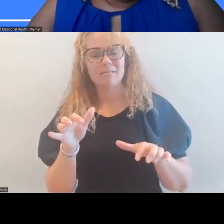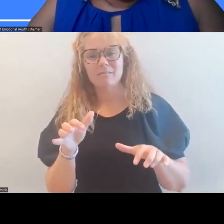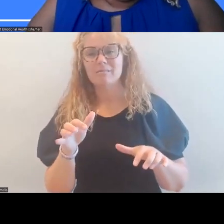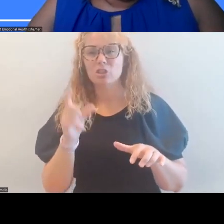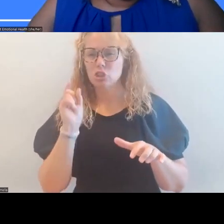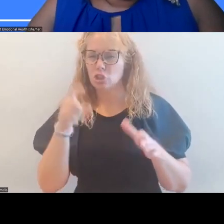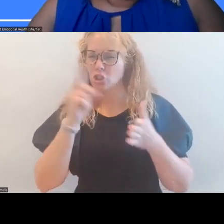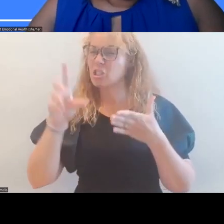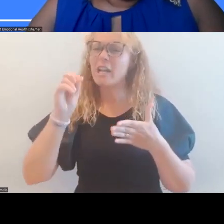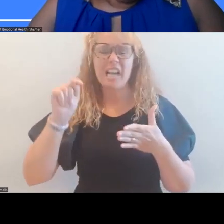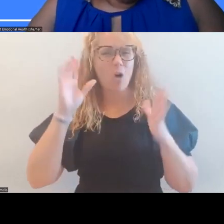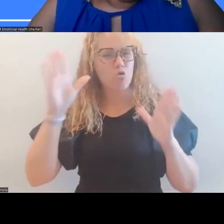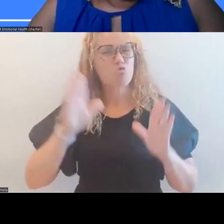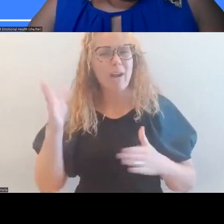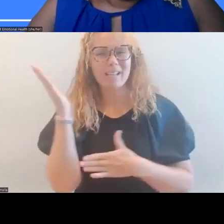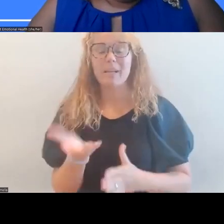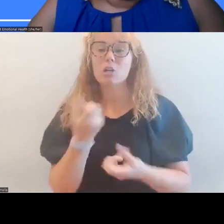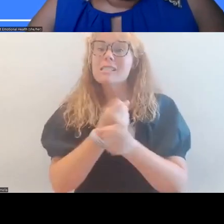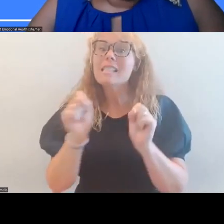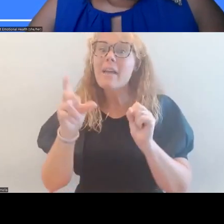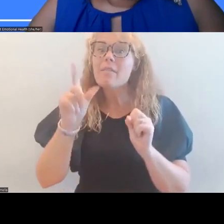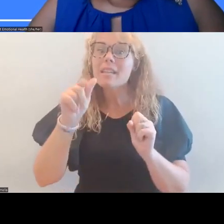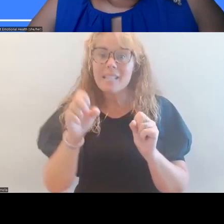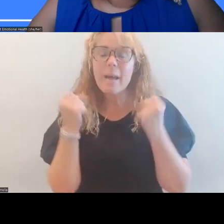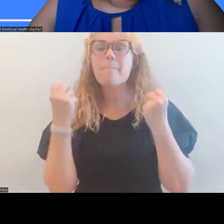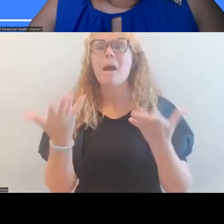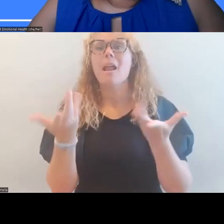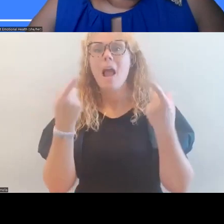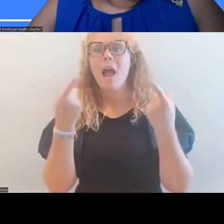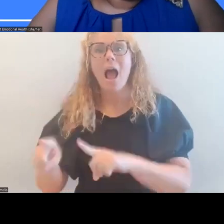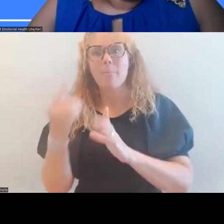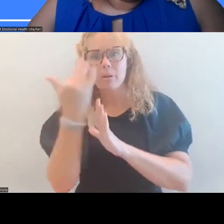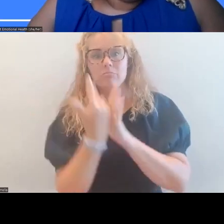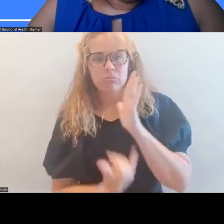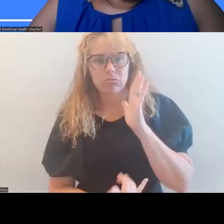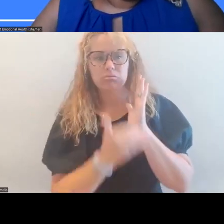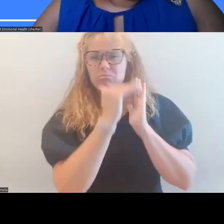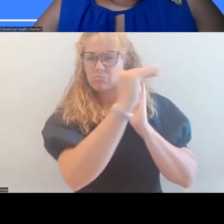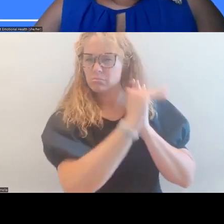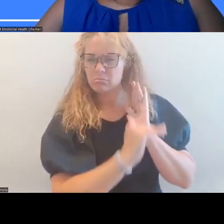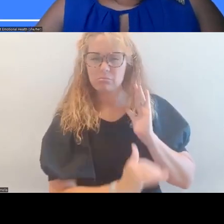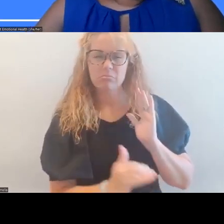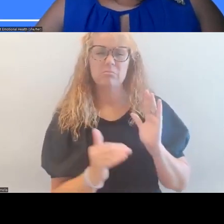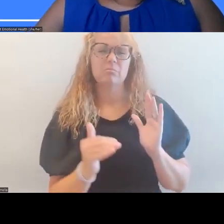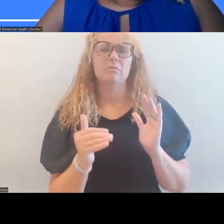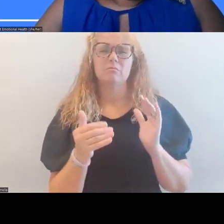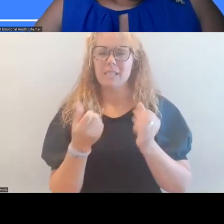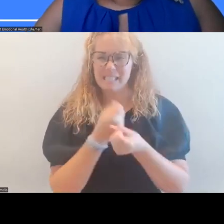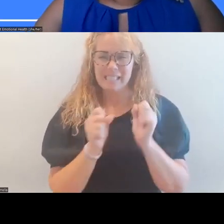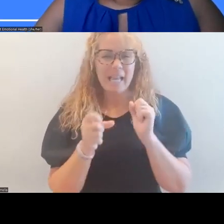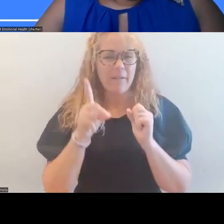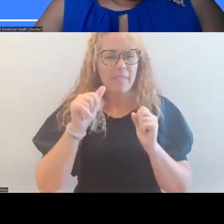Great speakers there. Save the date, lots of things happening. State peer-to-peer learning sessions. This is a SAMHSA State